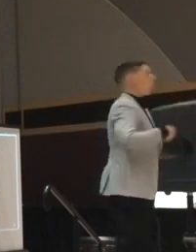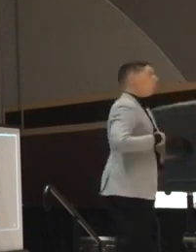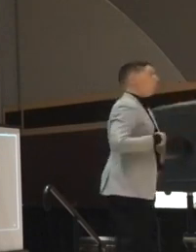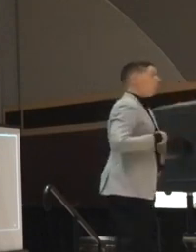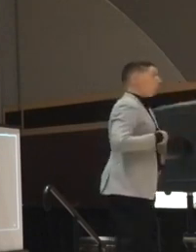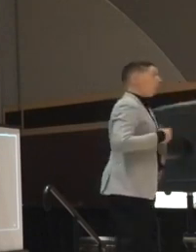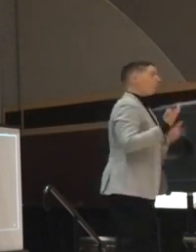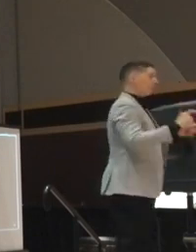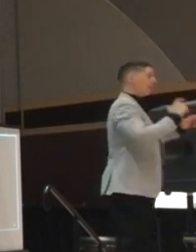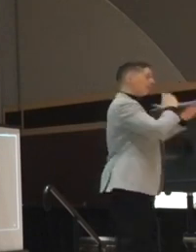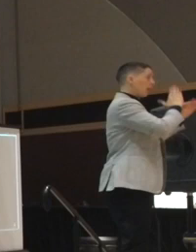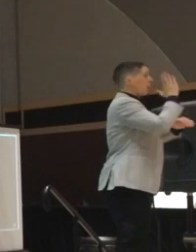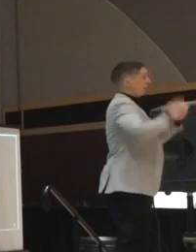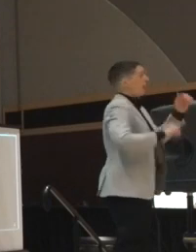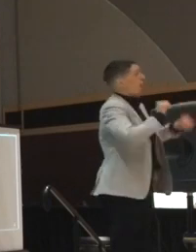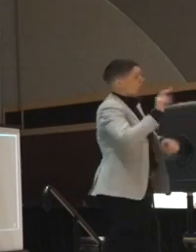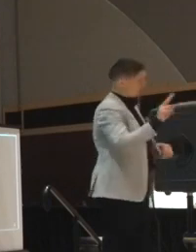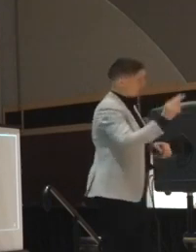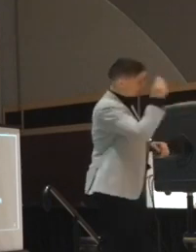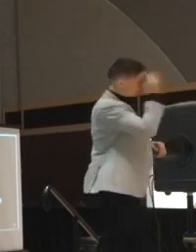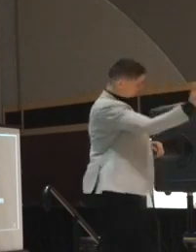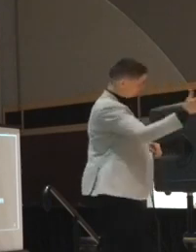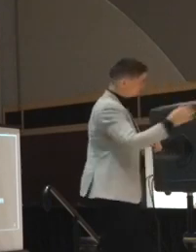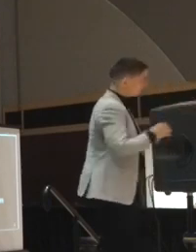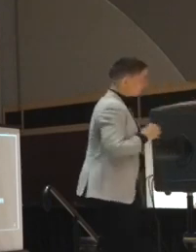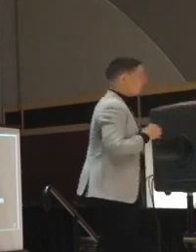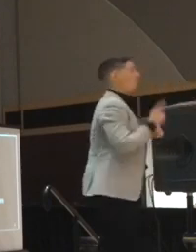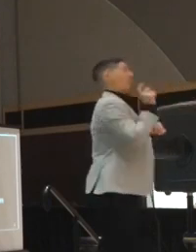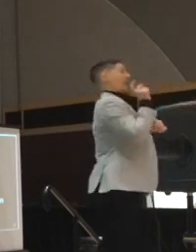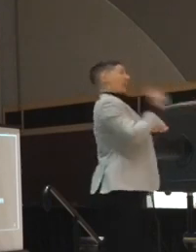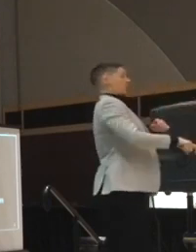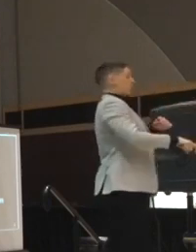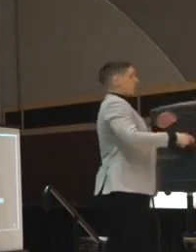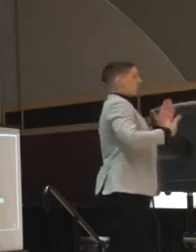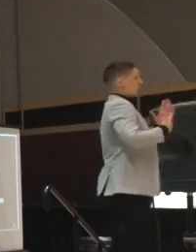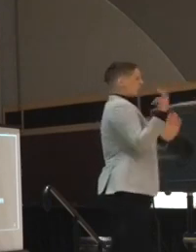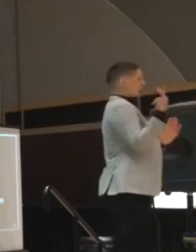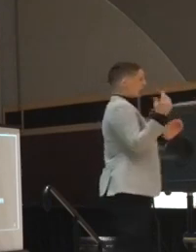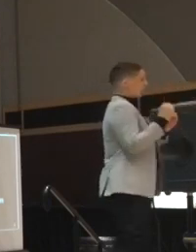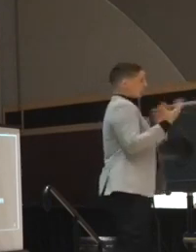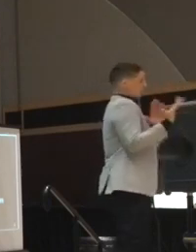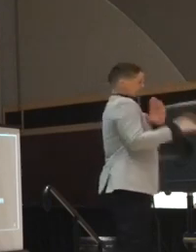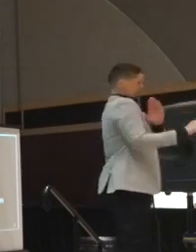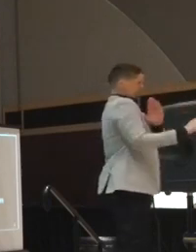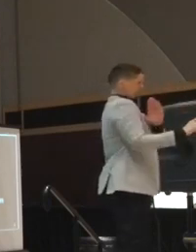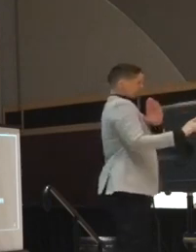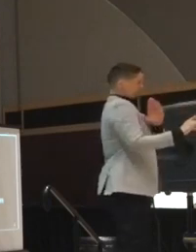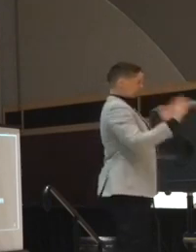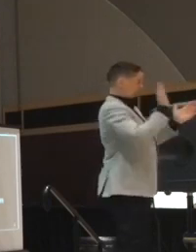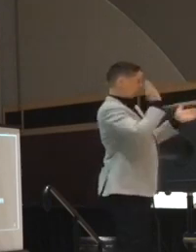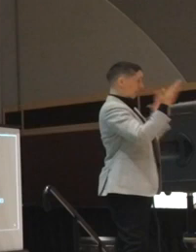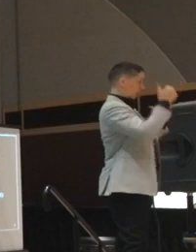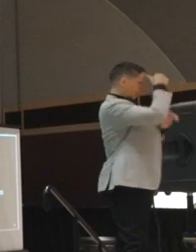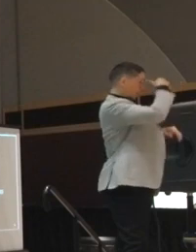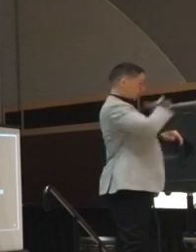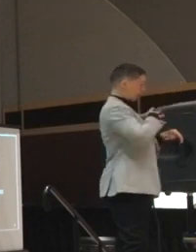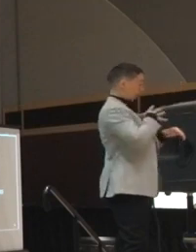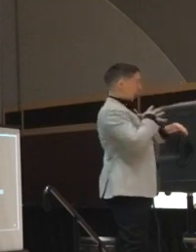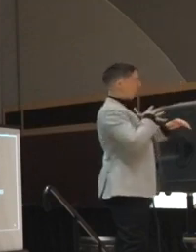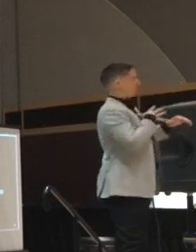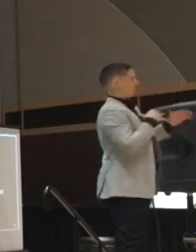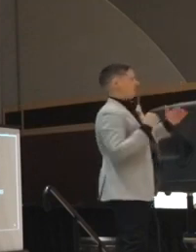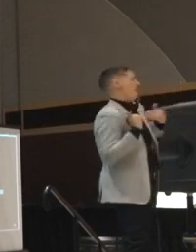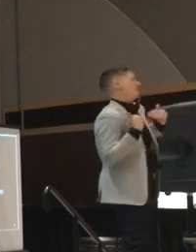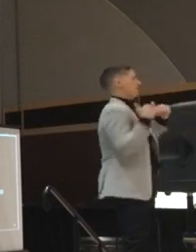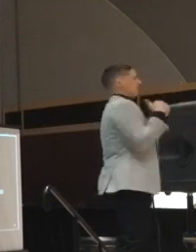barrier than autism ever was. You have to be three times better than a guy. And you know what else I learned? And it took me 10